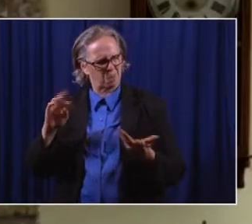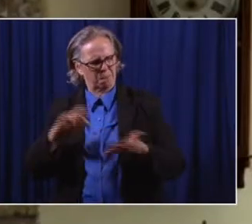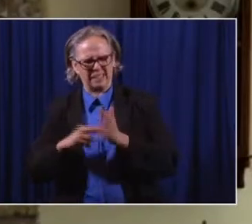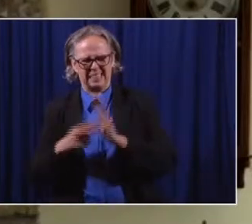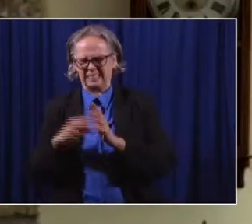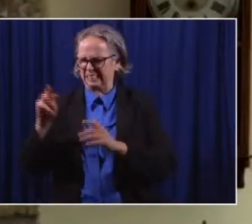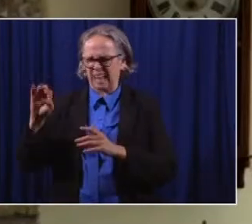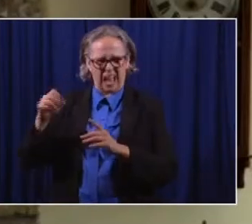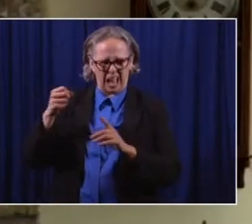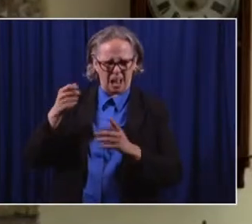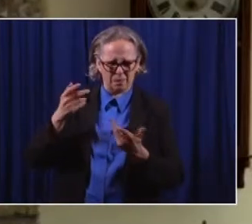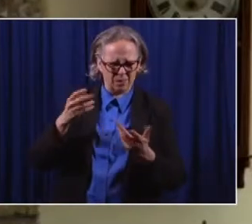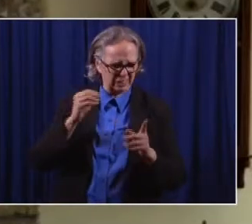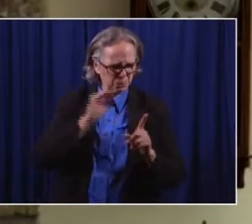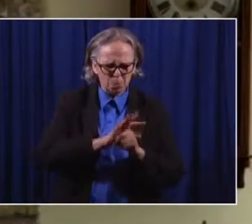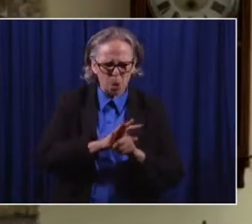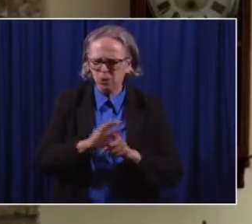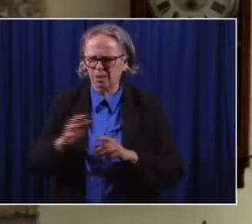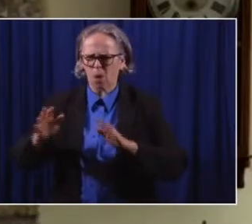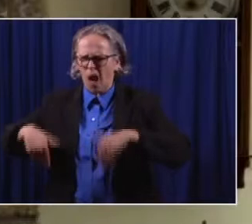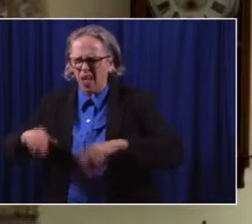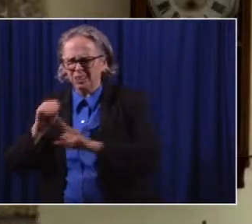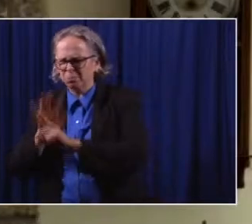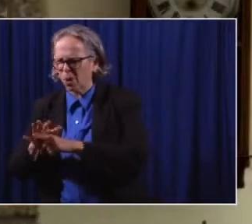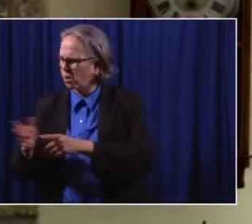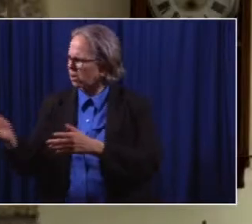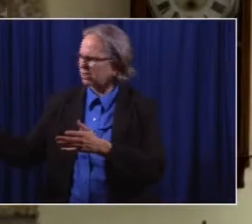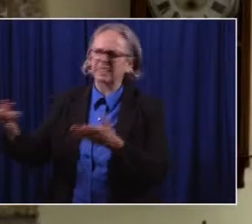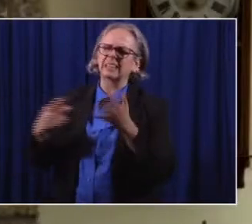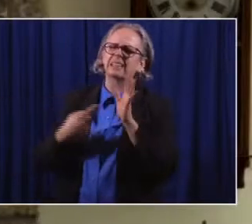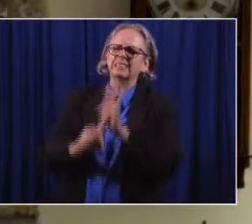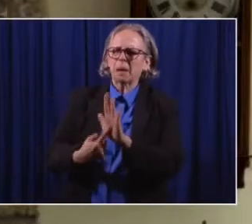that factor in? And what are some of the other factors?